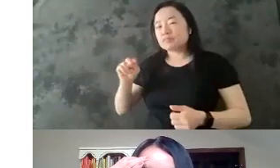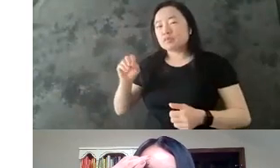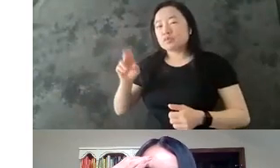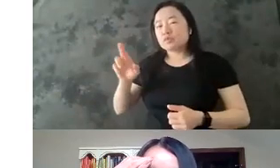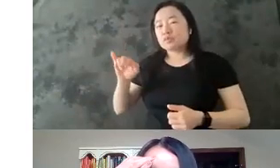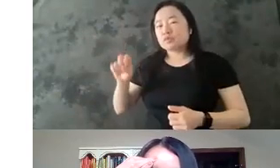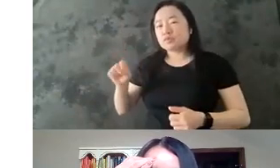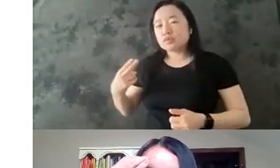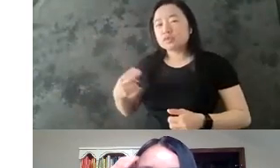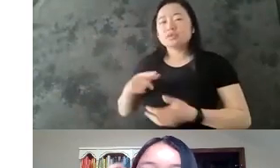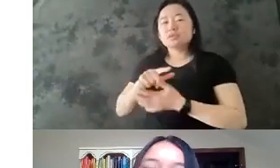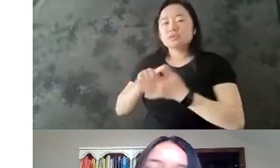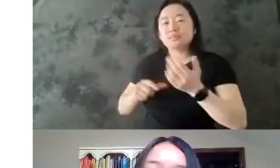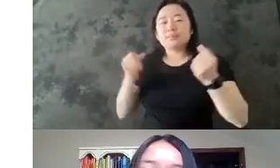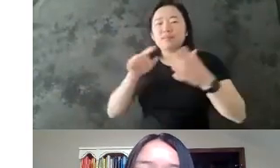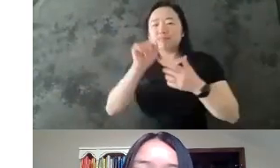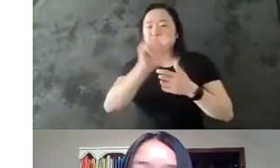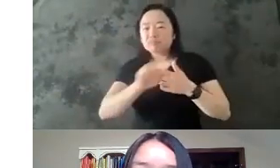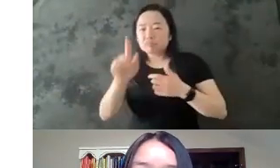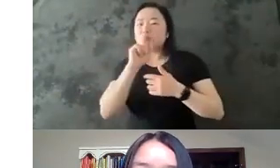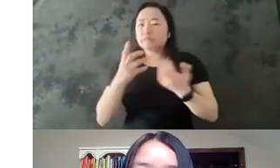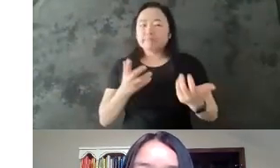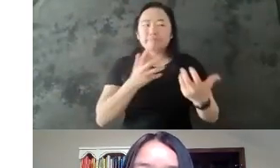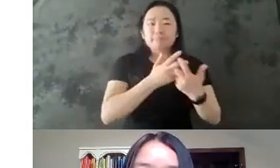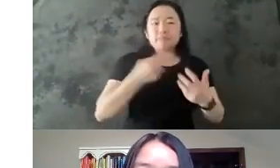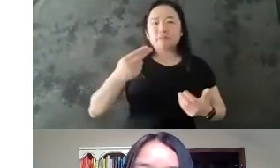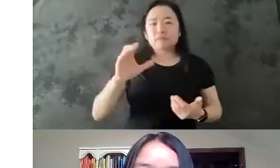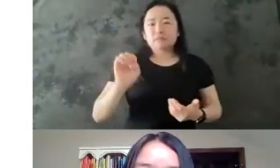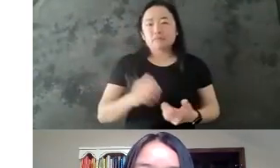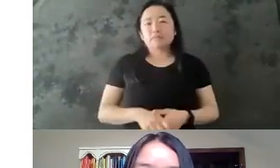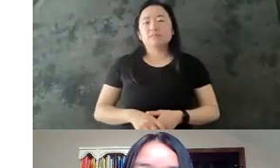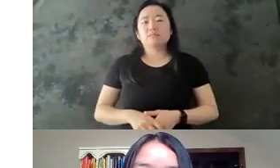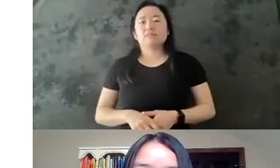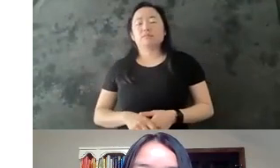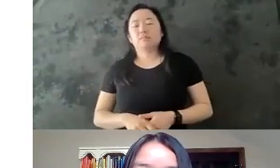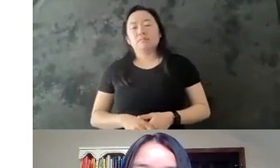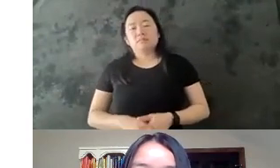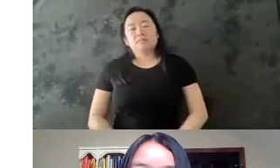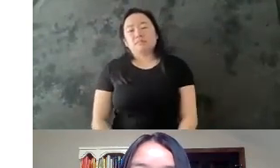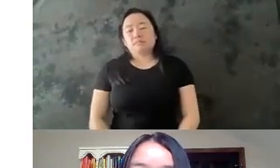healing-centered engagement.